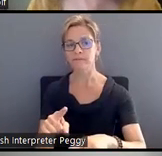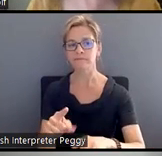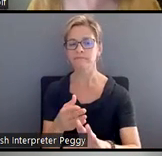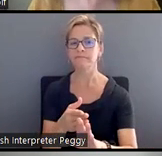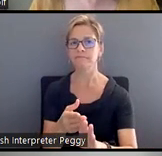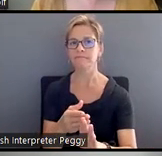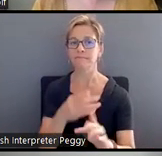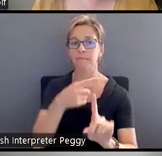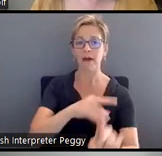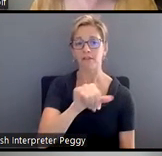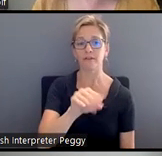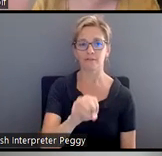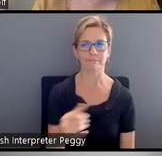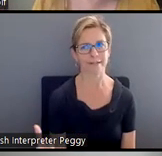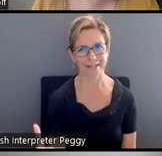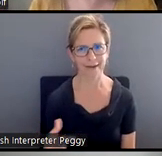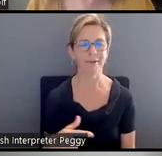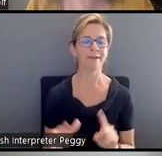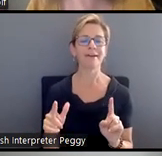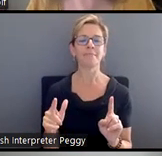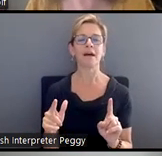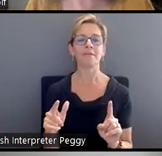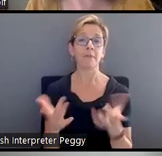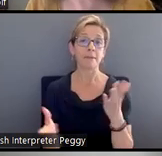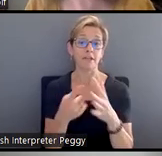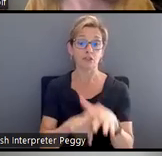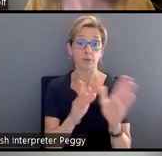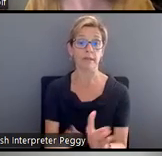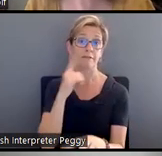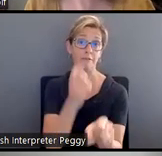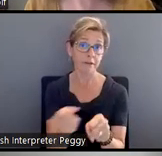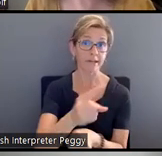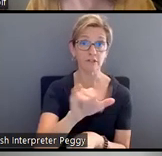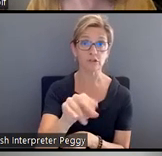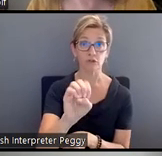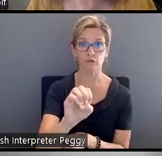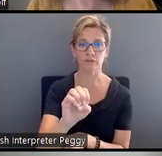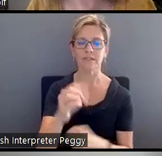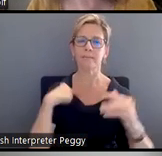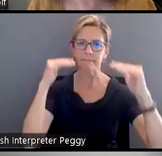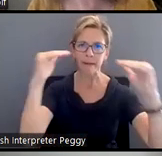already June, might be planning for next year, June already as well. And that